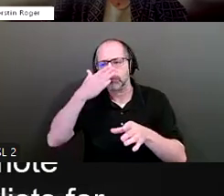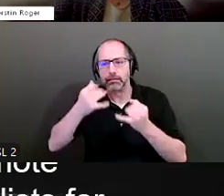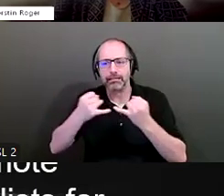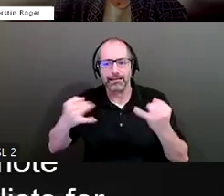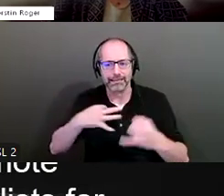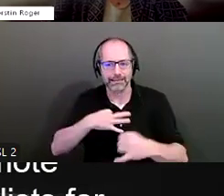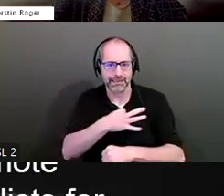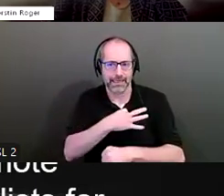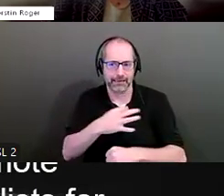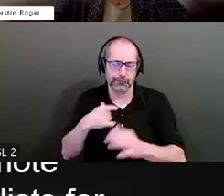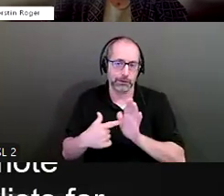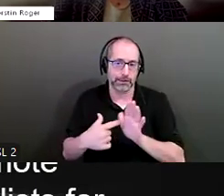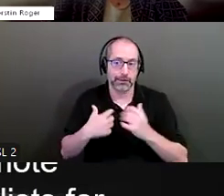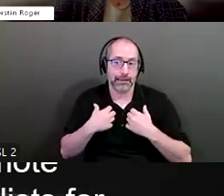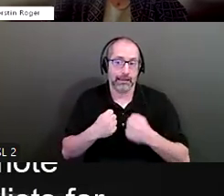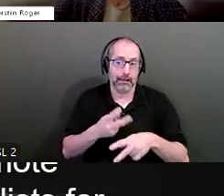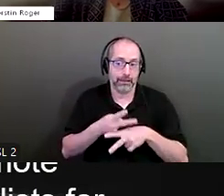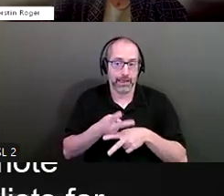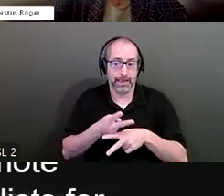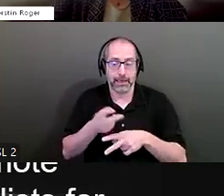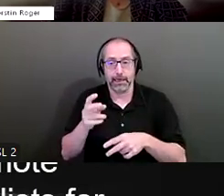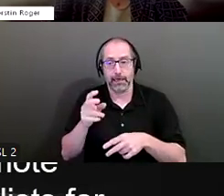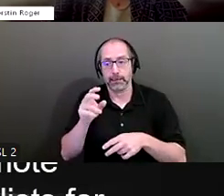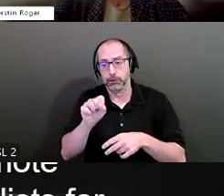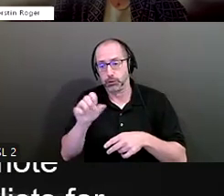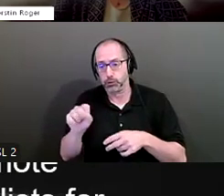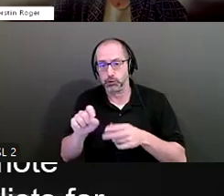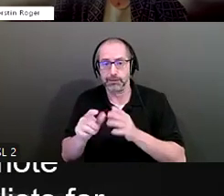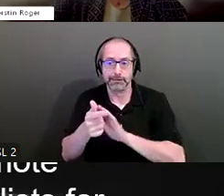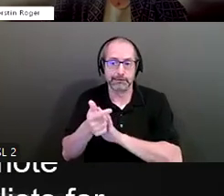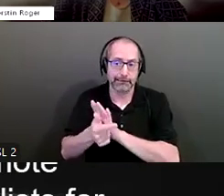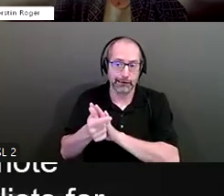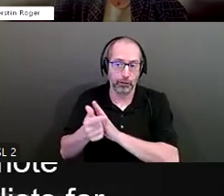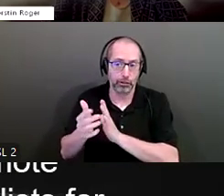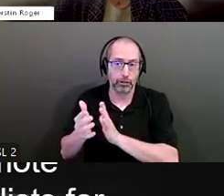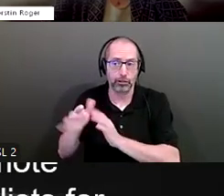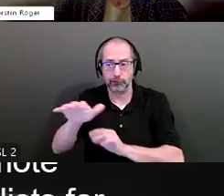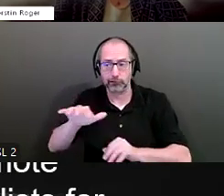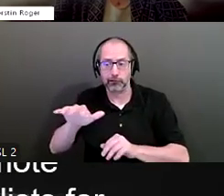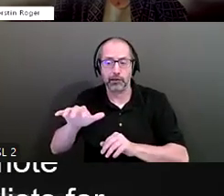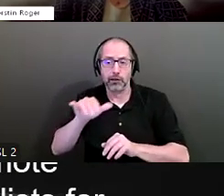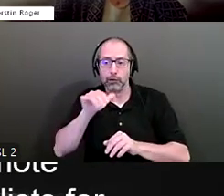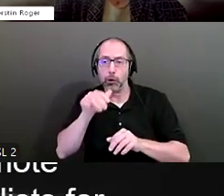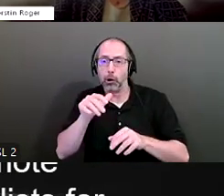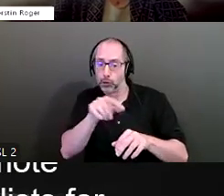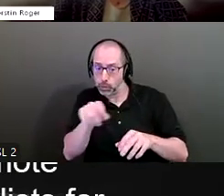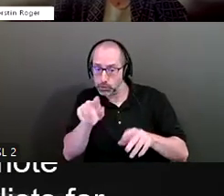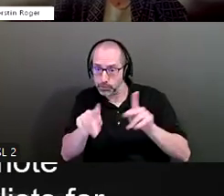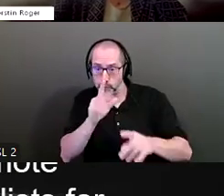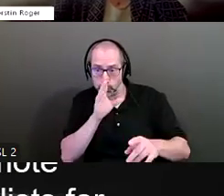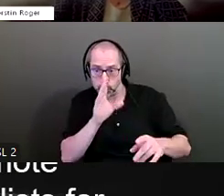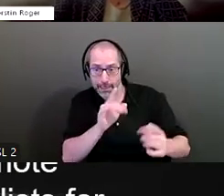So folks in healthcare, social services, and legal practitioners. So not just people who are directly tasked with working